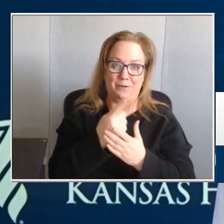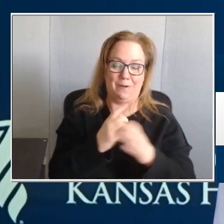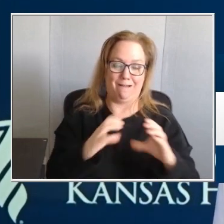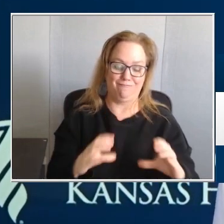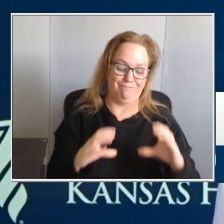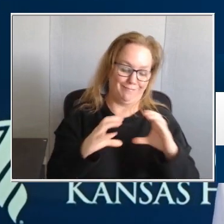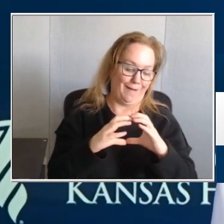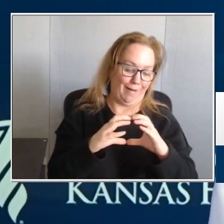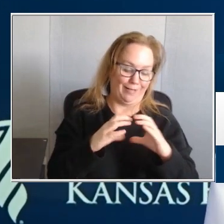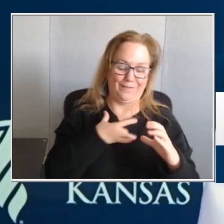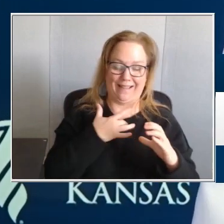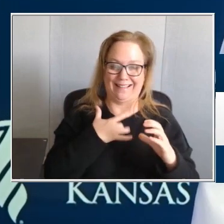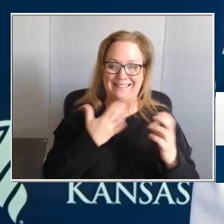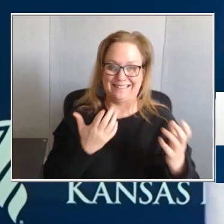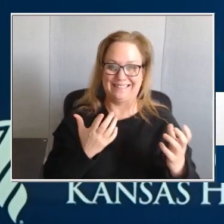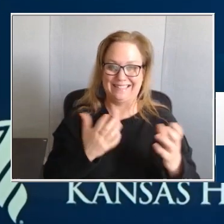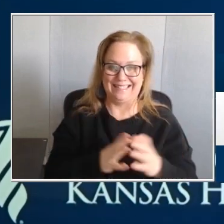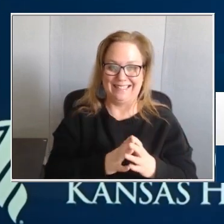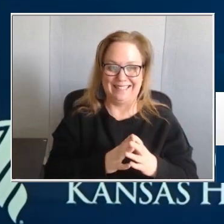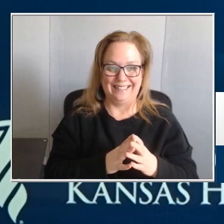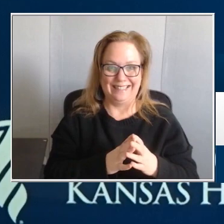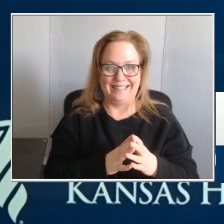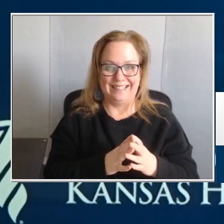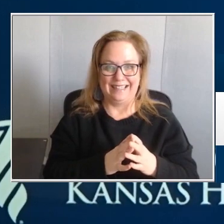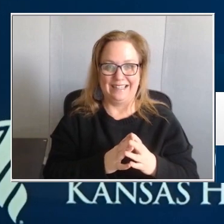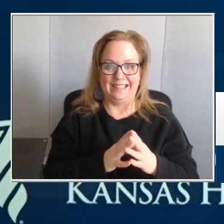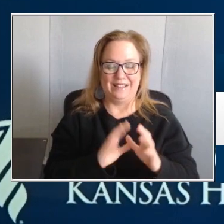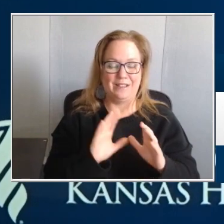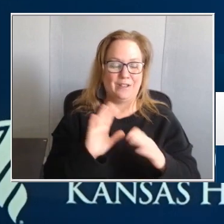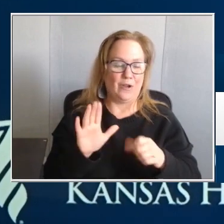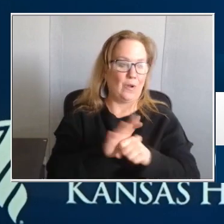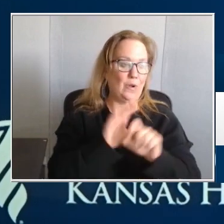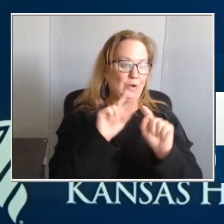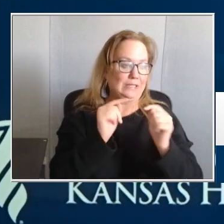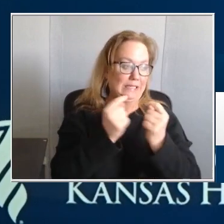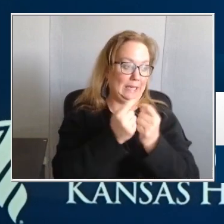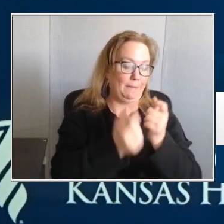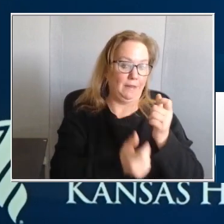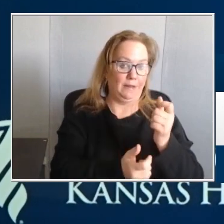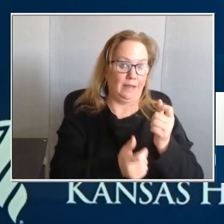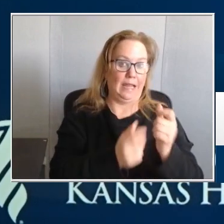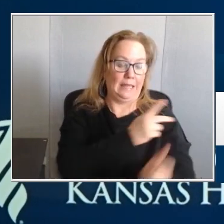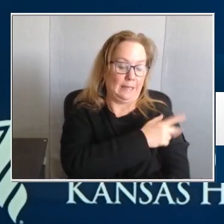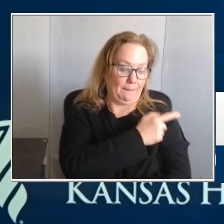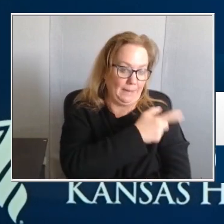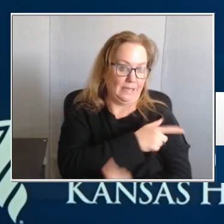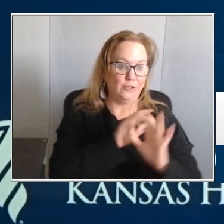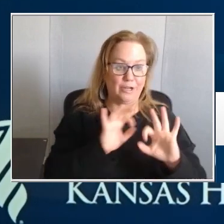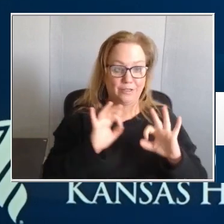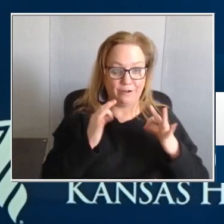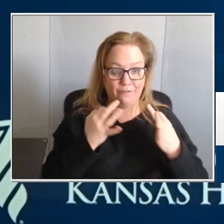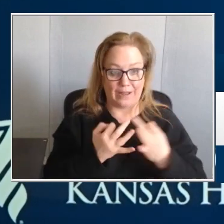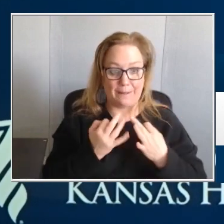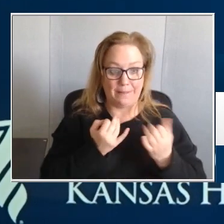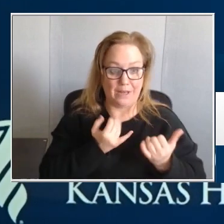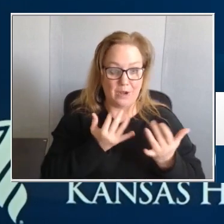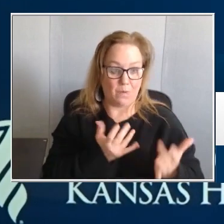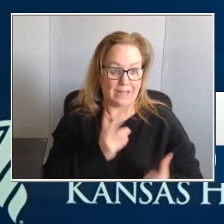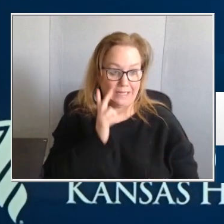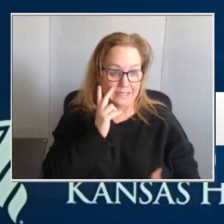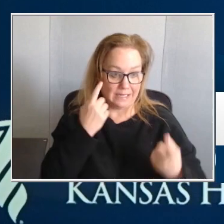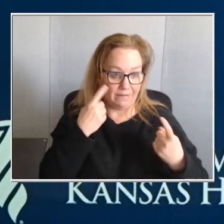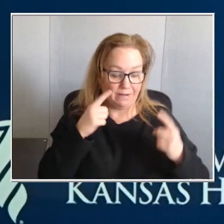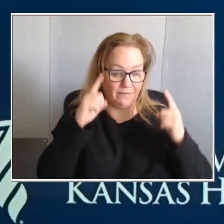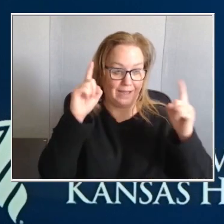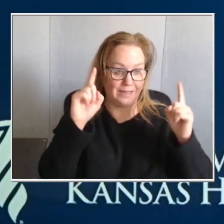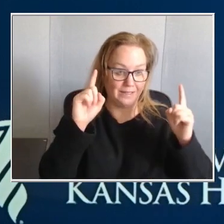and so everybody's the whole team, and most importantly, the patient and their family are waiting to see: is this going to be effective? Is it